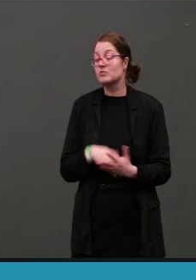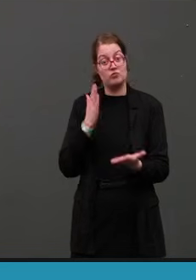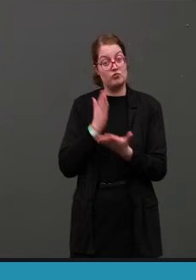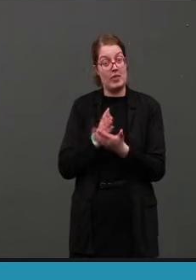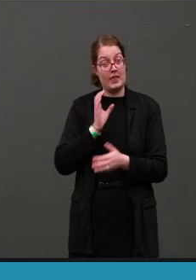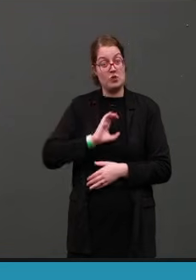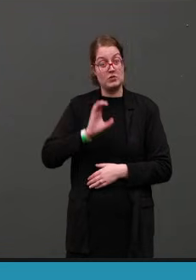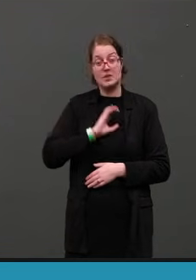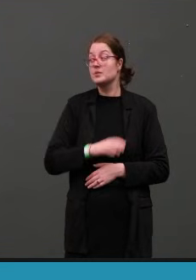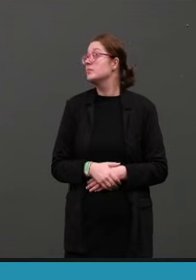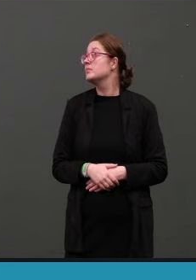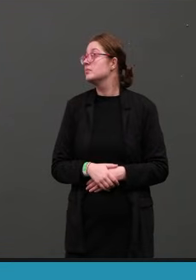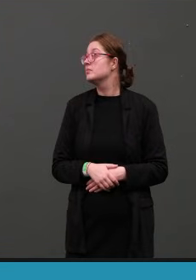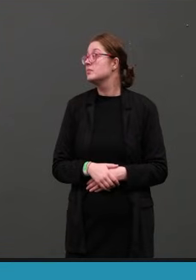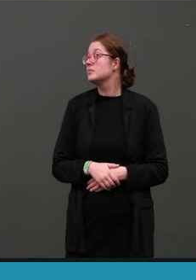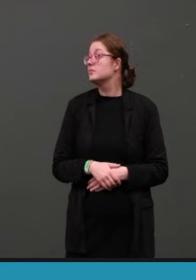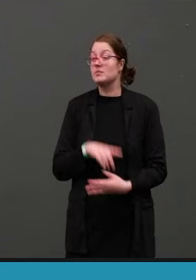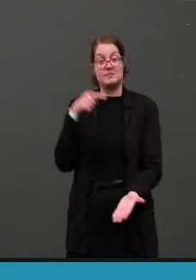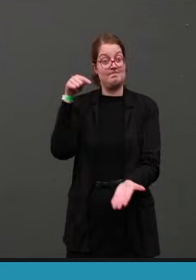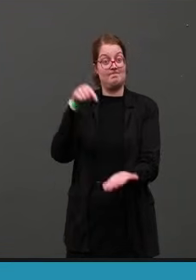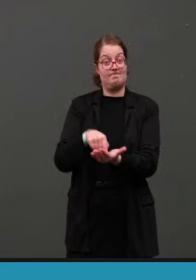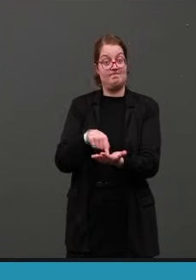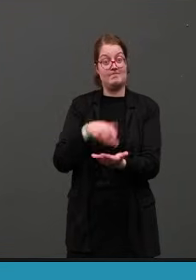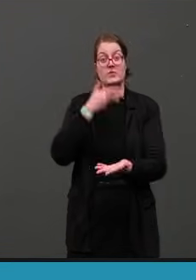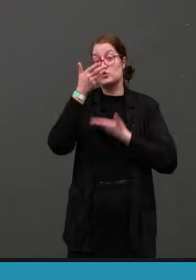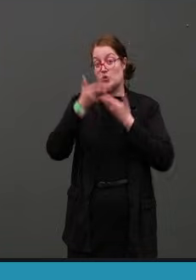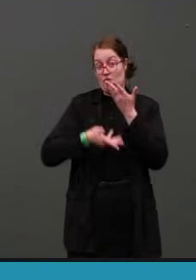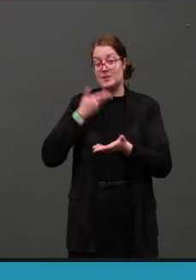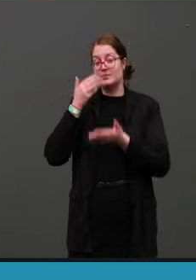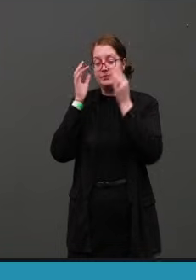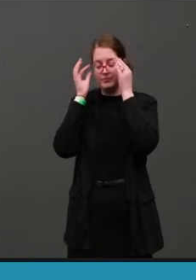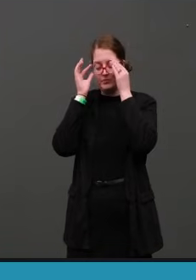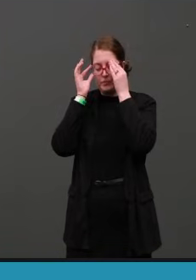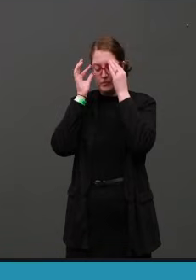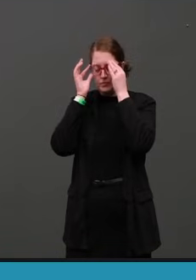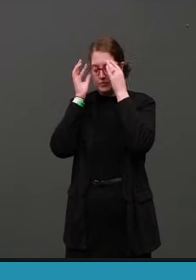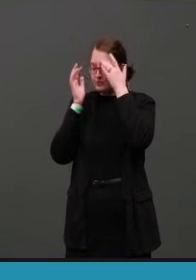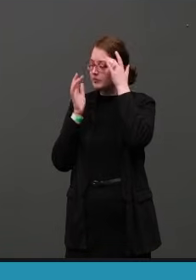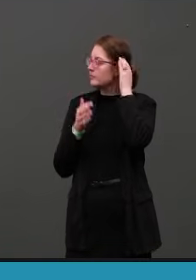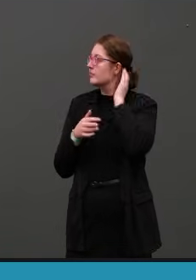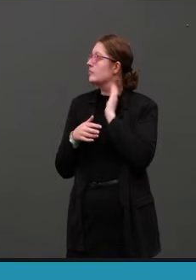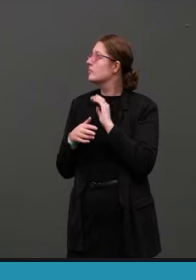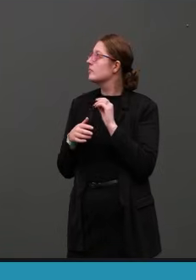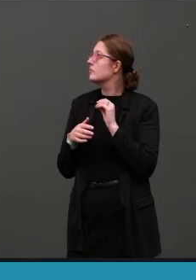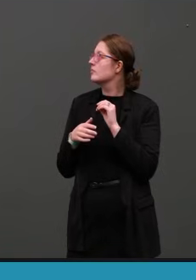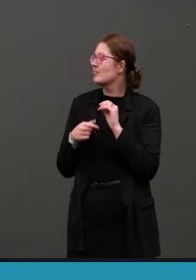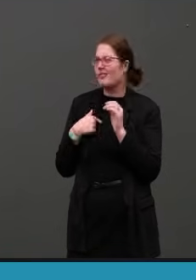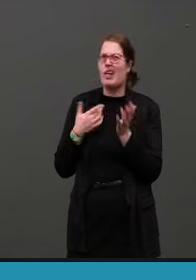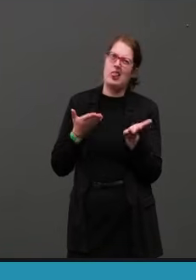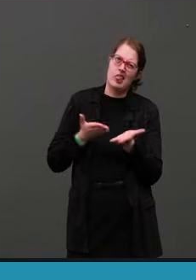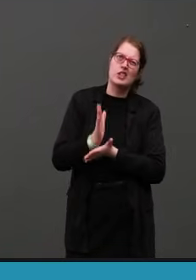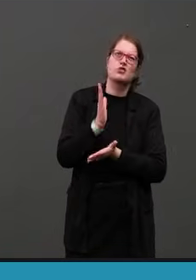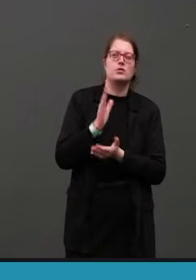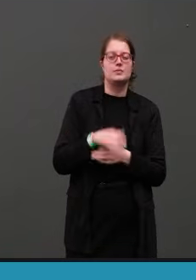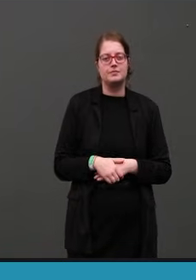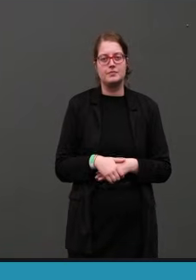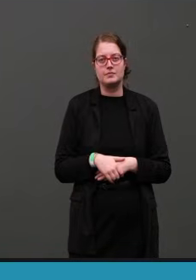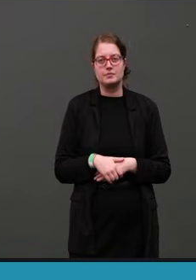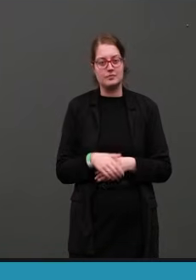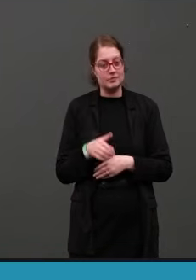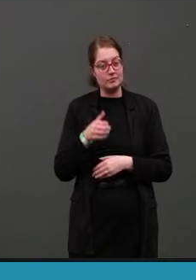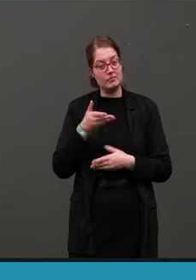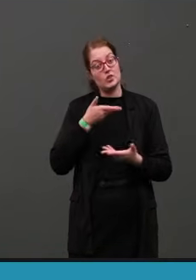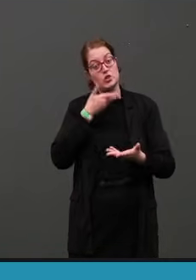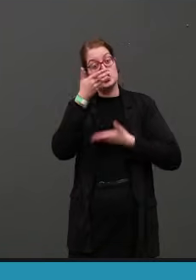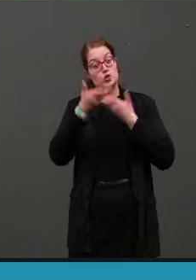the center of a story. Now, this one is quite literal. Your story should center around your protagonist. That is what